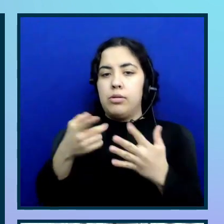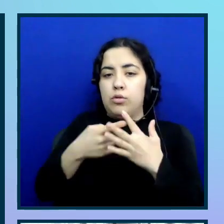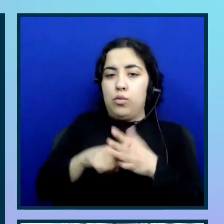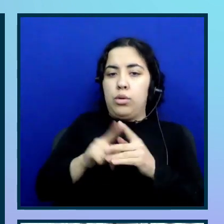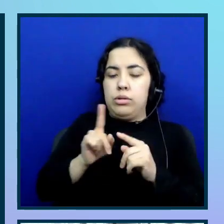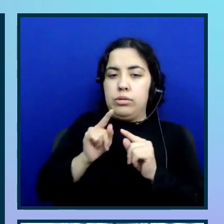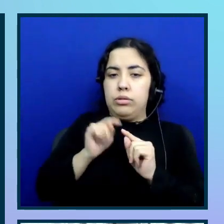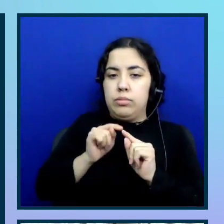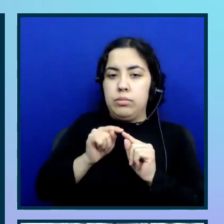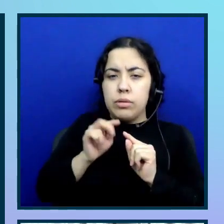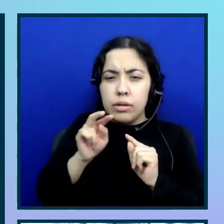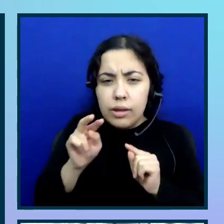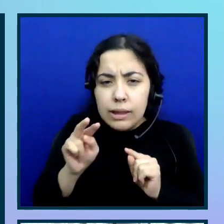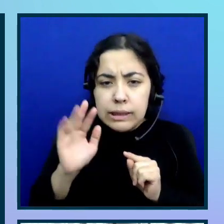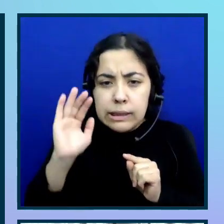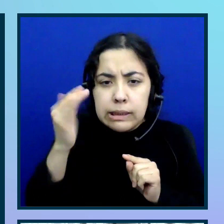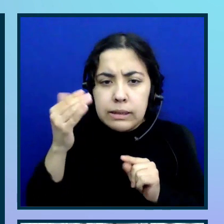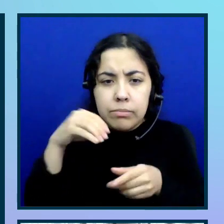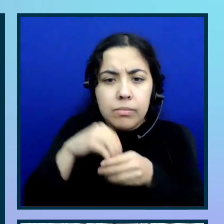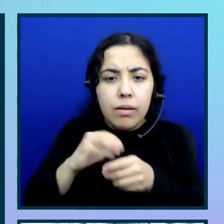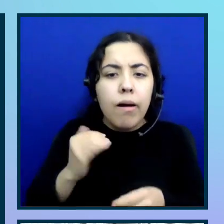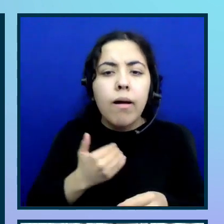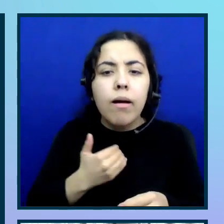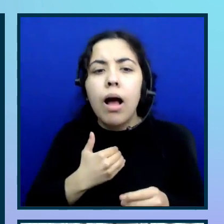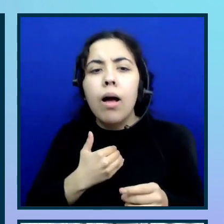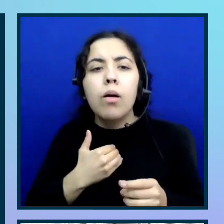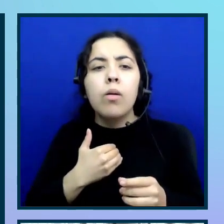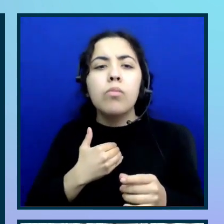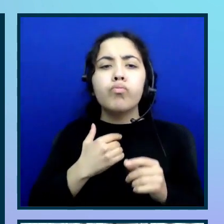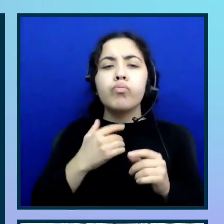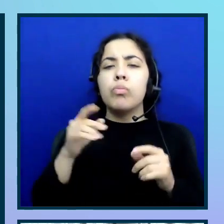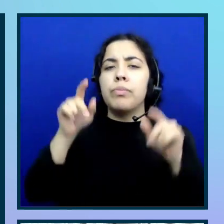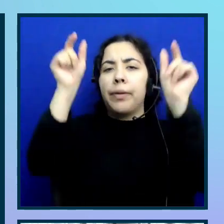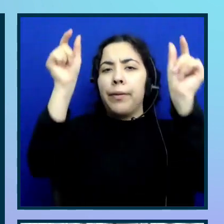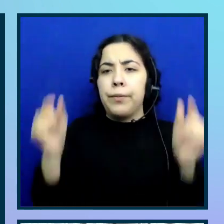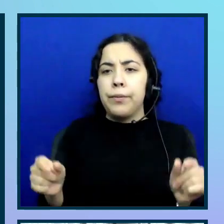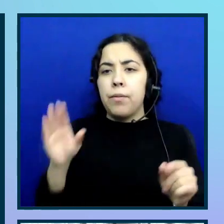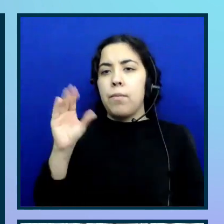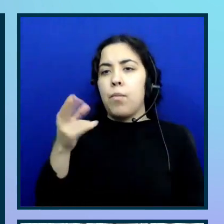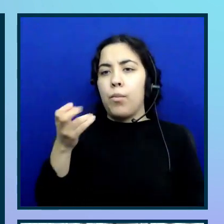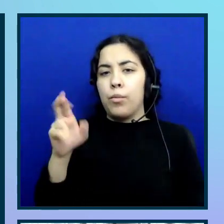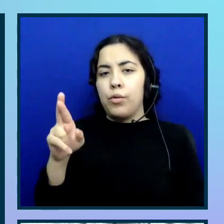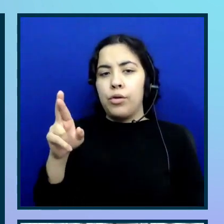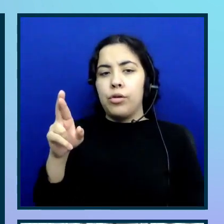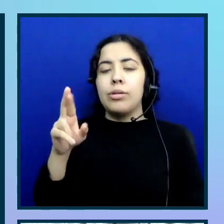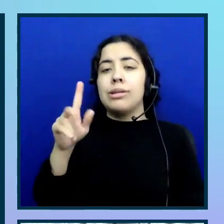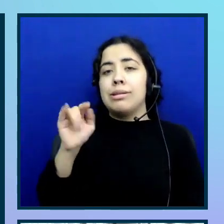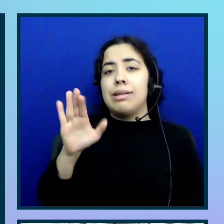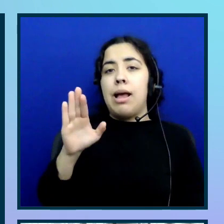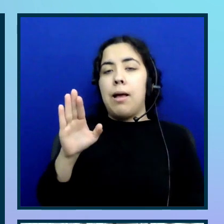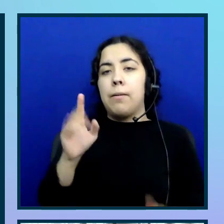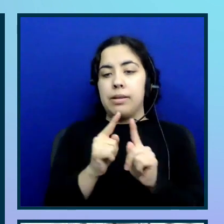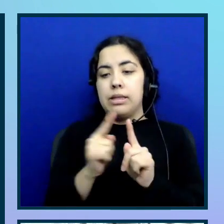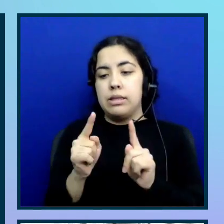button here, it looks like it's going to be in our order component. It has a tab index of 1. So I'm going